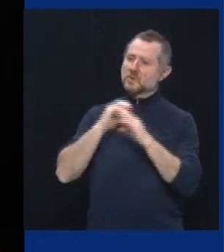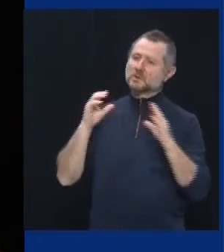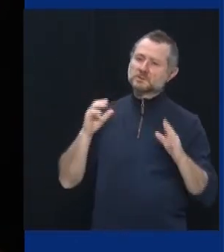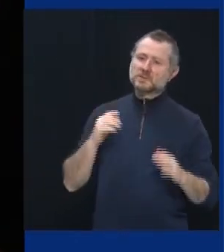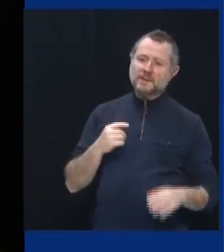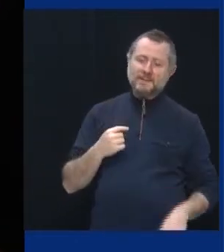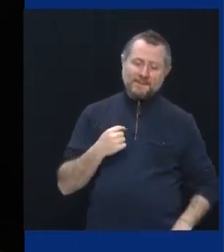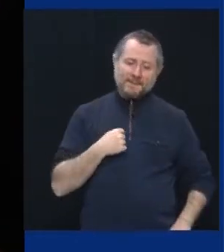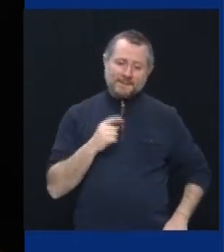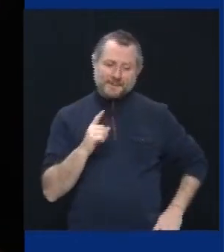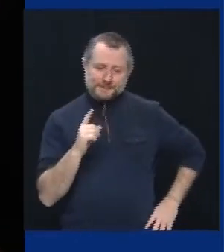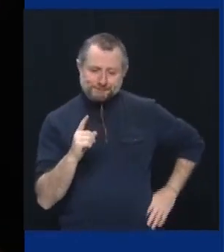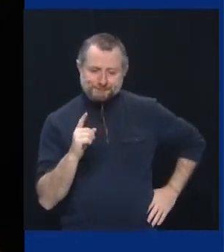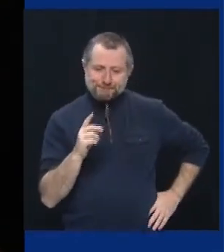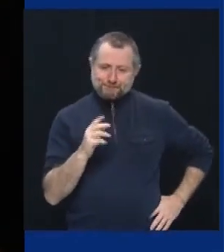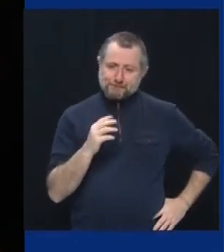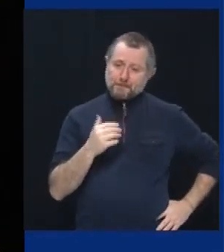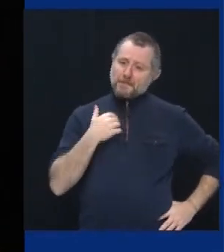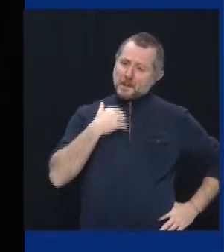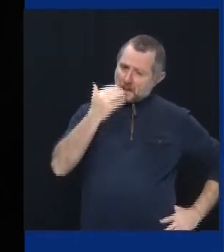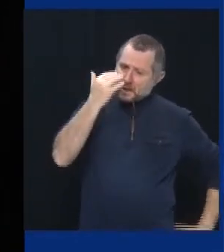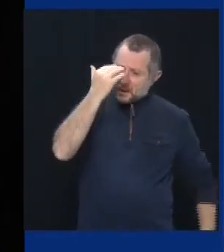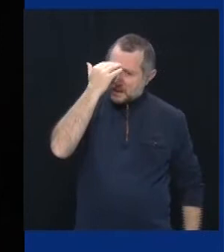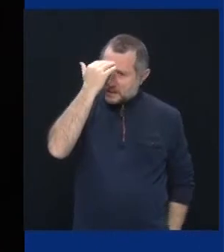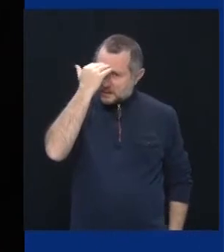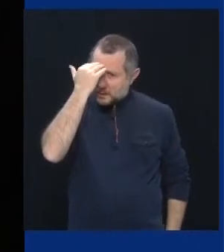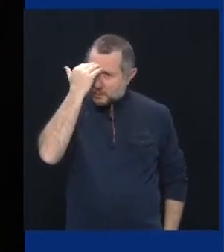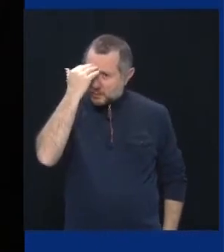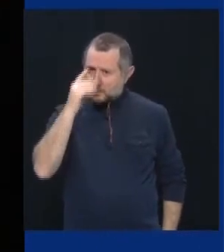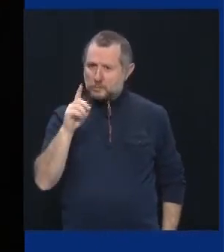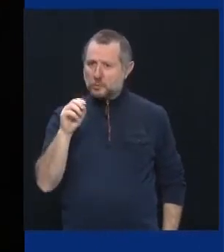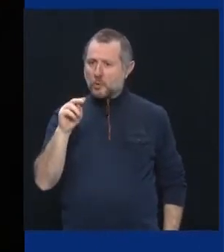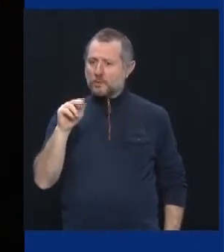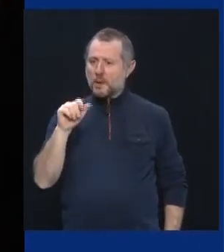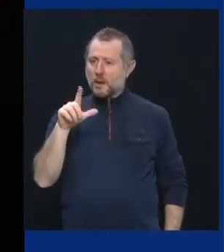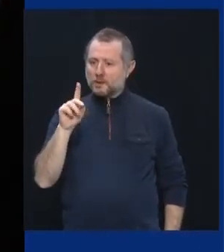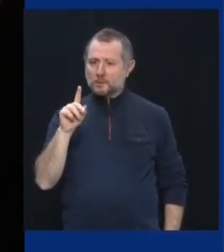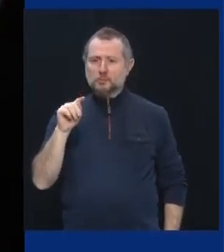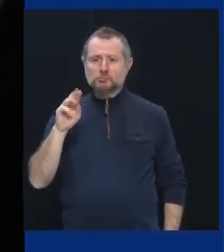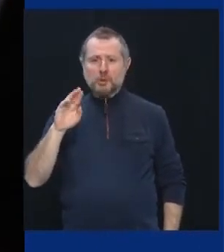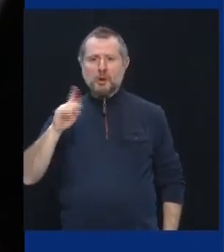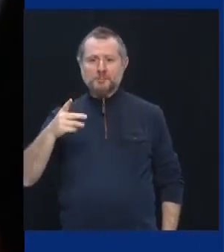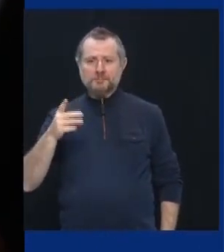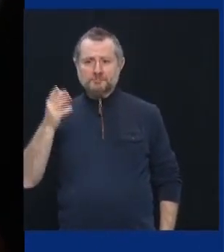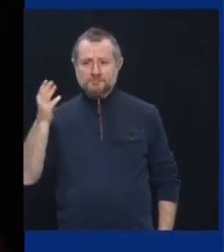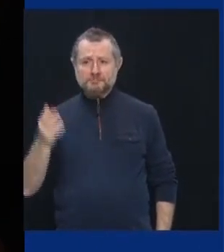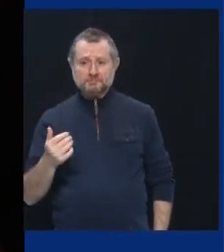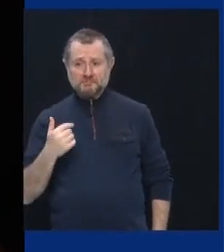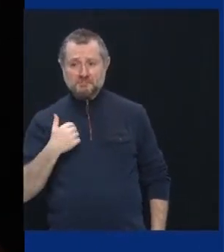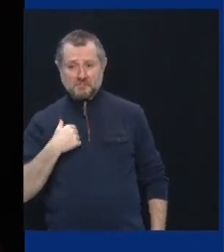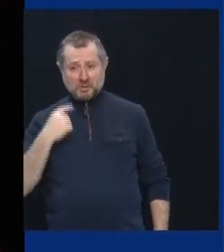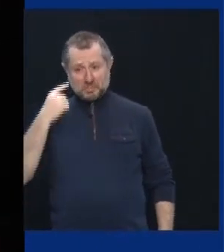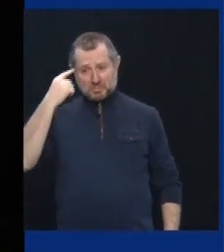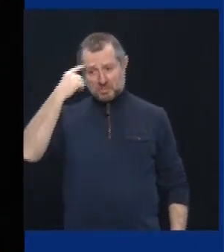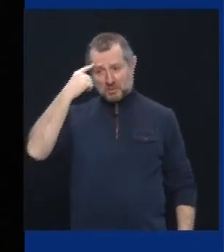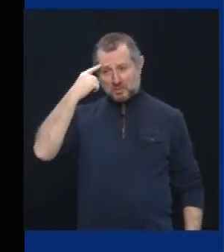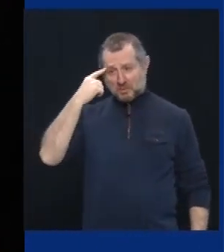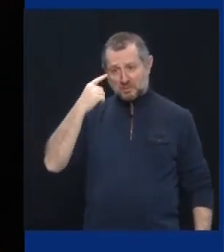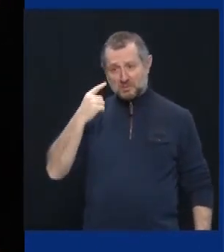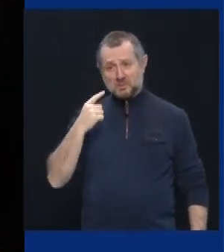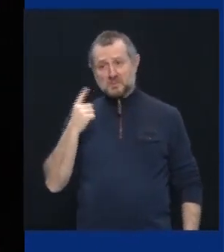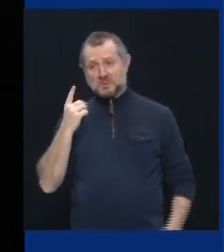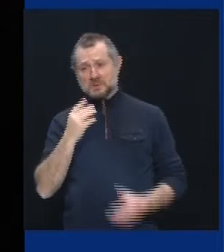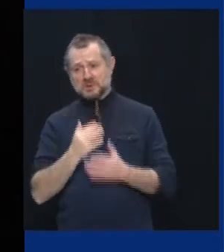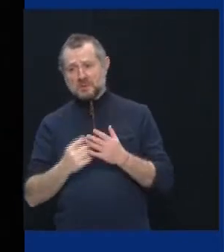I knew Donald Trump. There was no way in the world that I thought that someone as dumb and